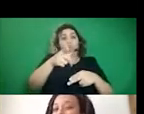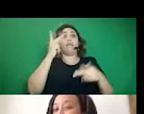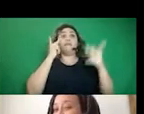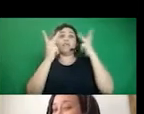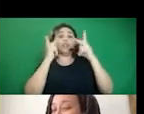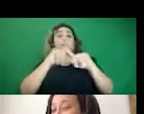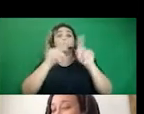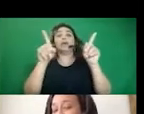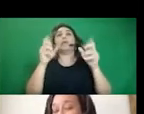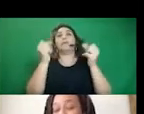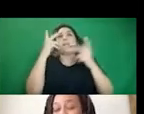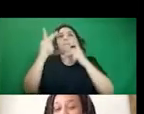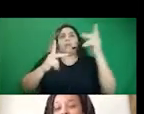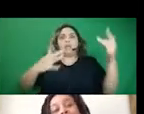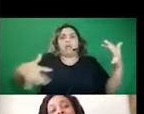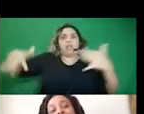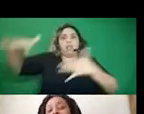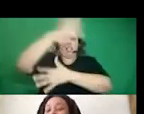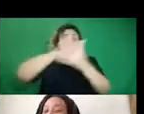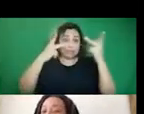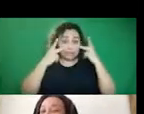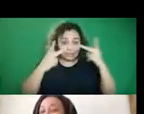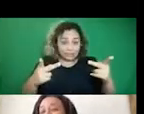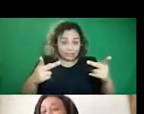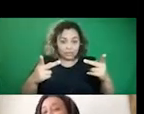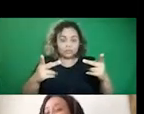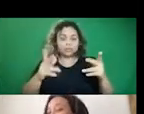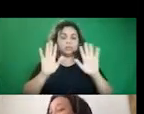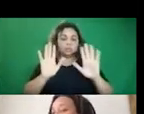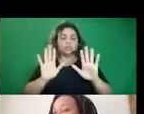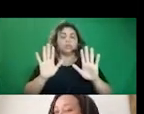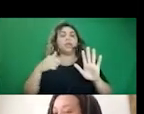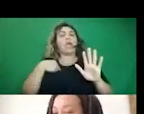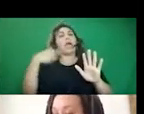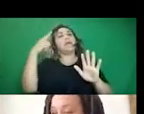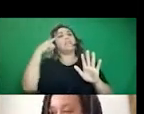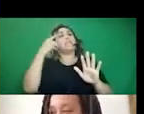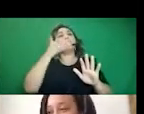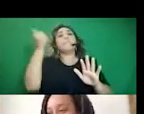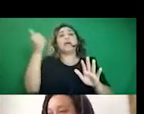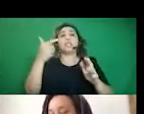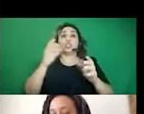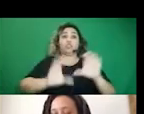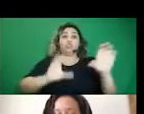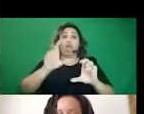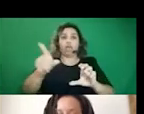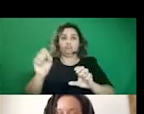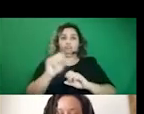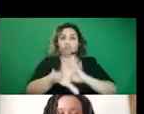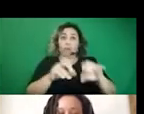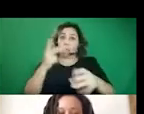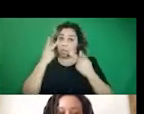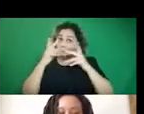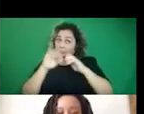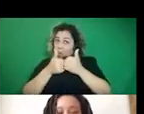there's far too many people in here, which is a good problem to have to do something like this. So I figured that we would try it during the chat. So we'll see how this goes.